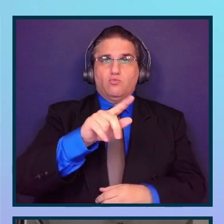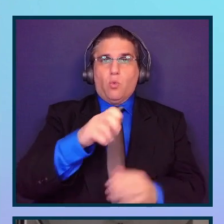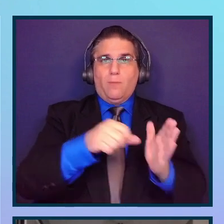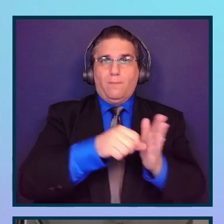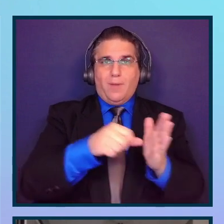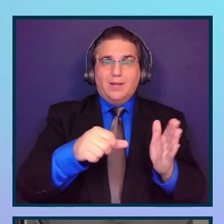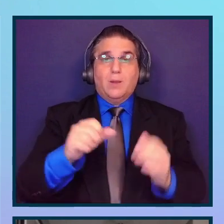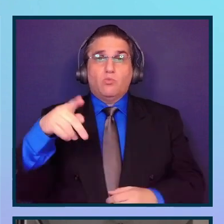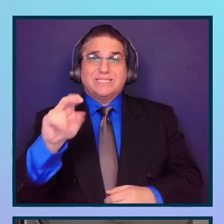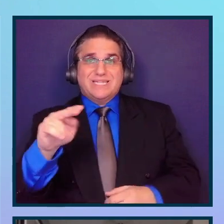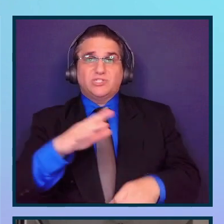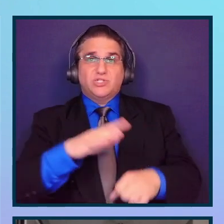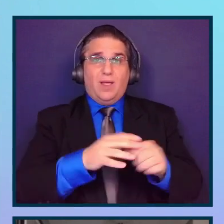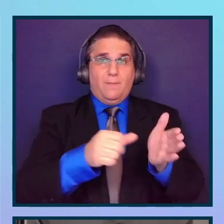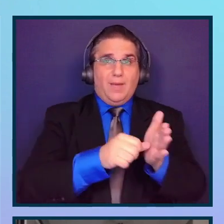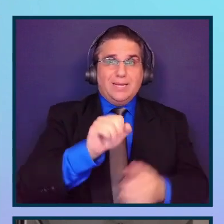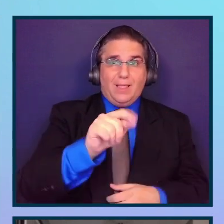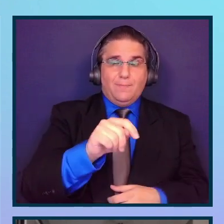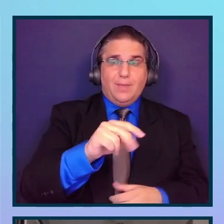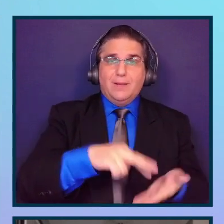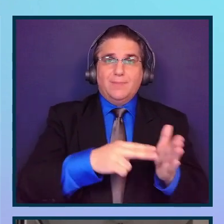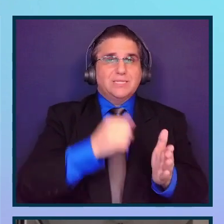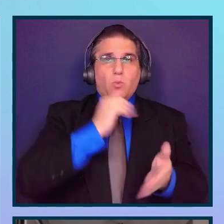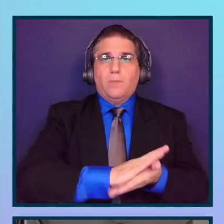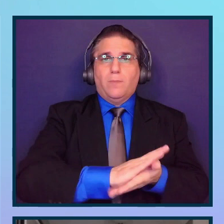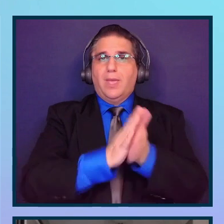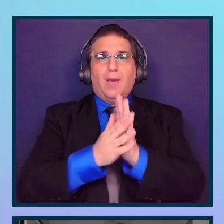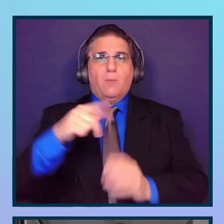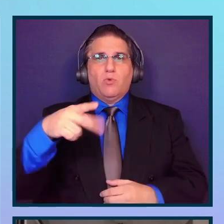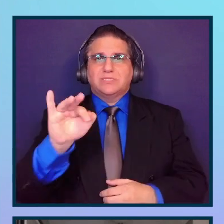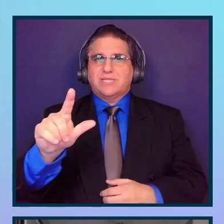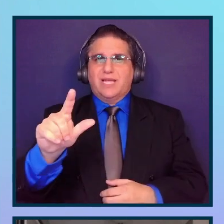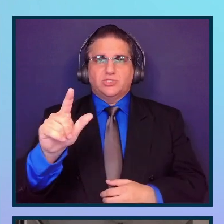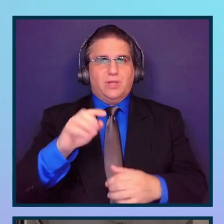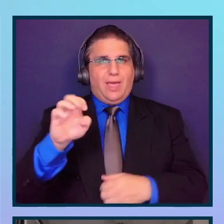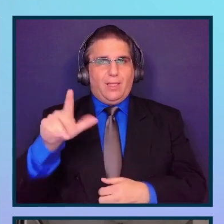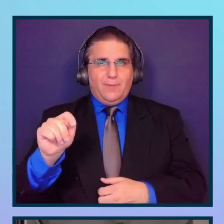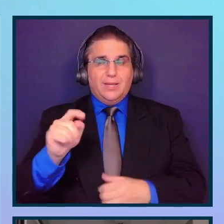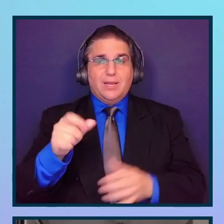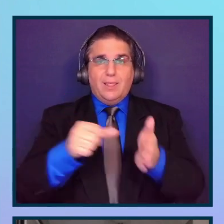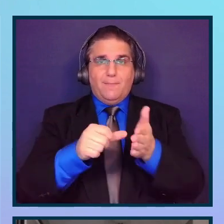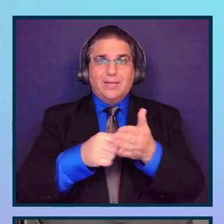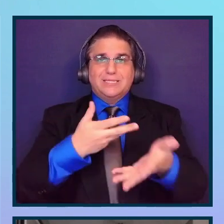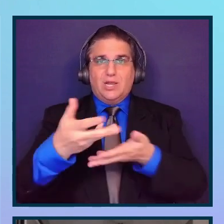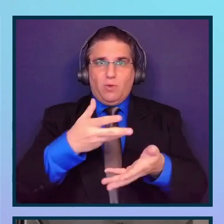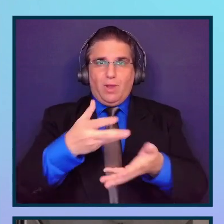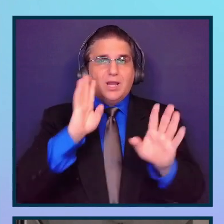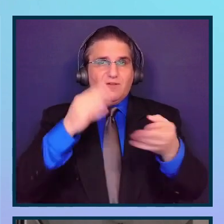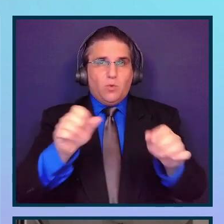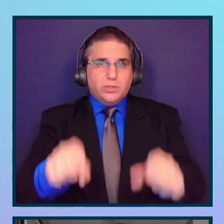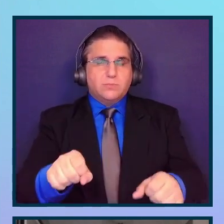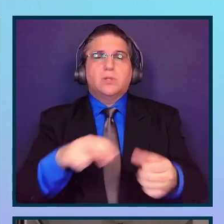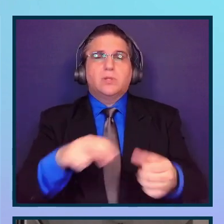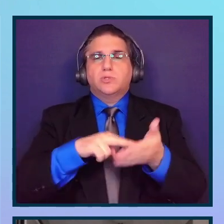button element will not turn the button into a presentational element. The button is interactive, it is focusable, so it will continue